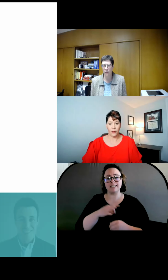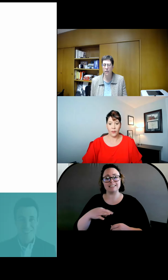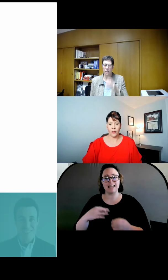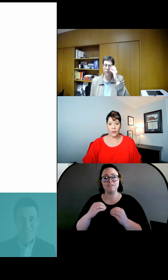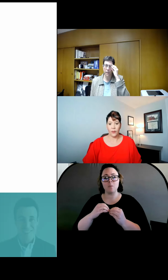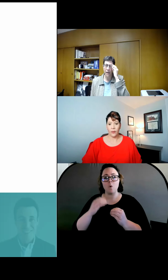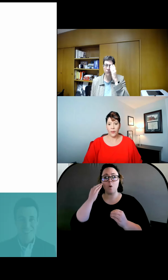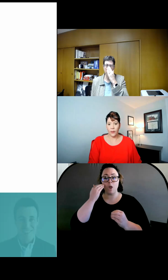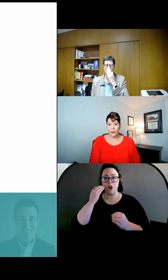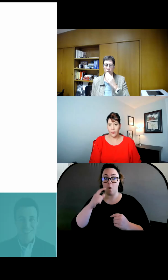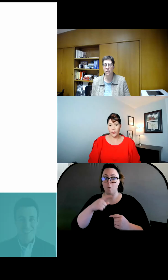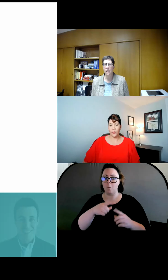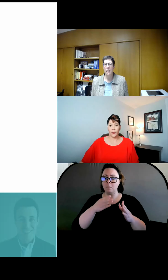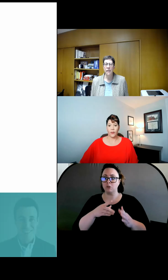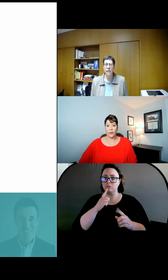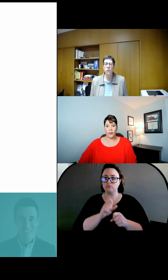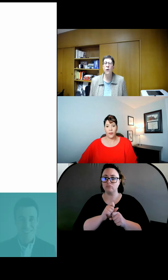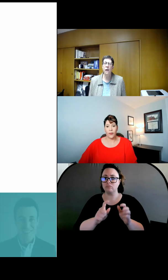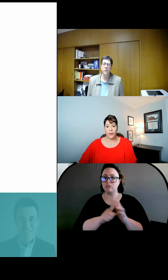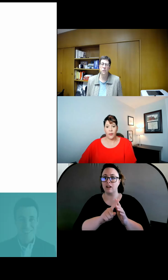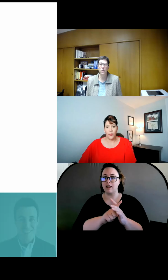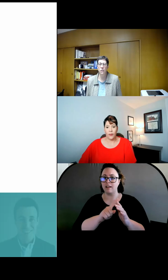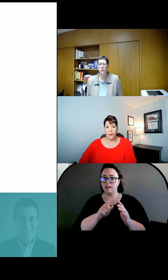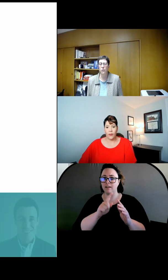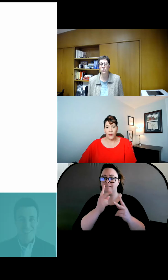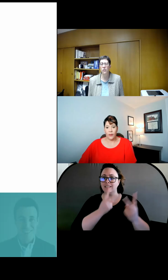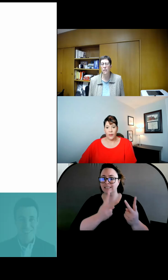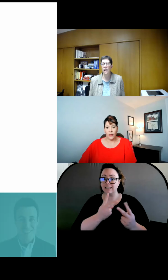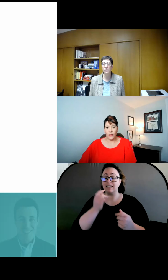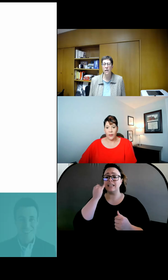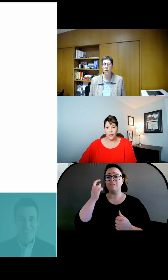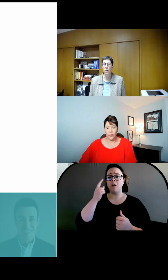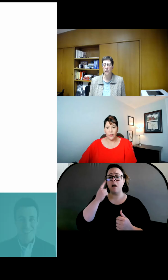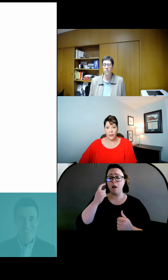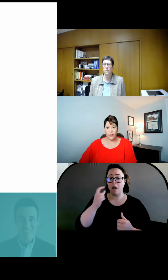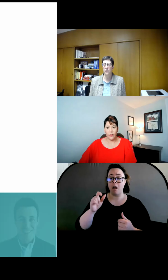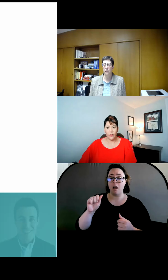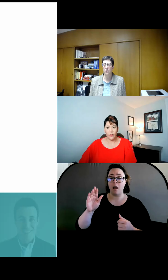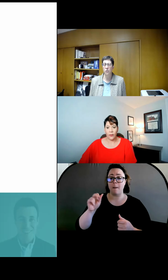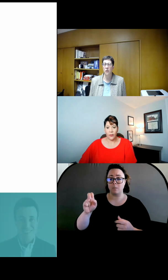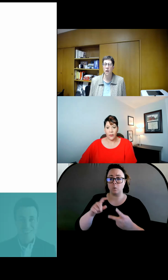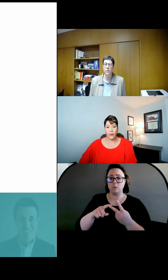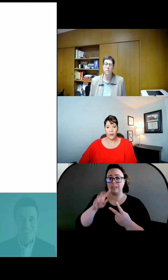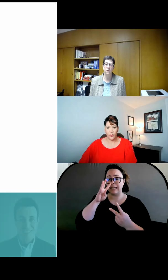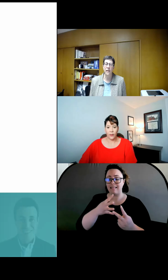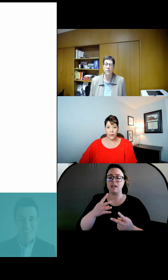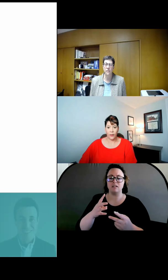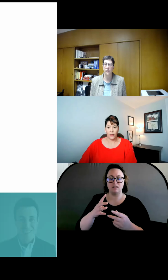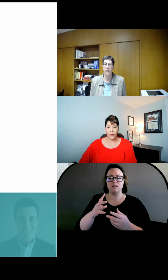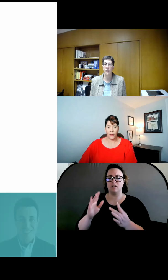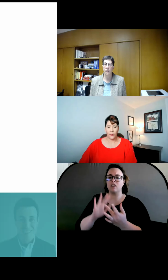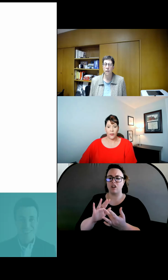is really looking after this person. If you have a suspicion of abuse or neglect, you got to call the Ombudsman, the long-term care Ombudsman for